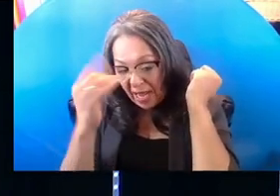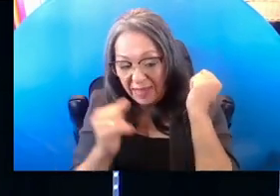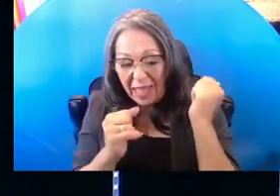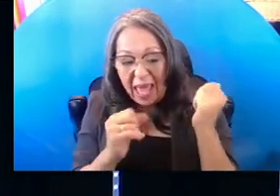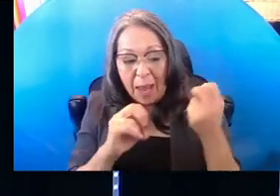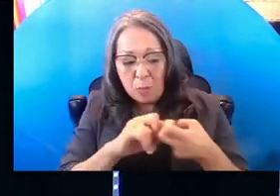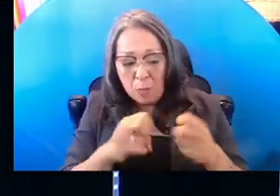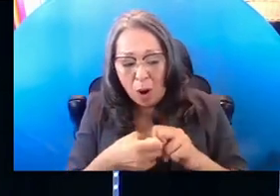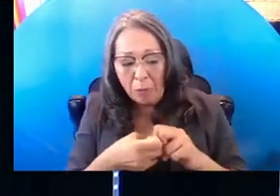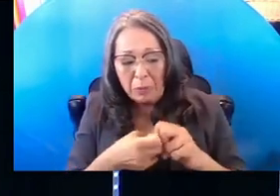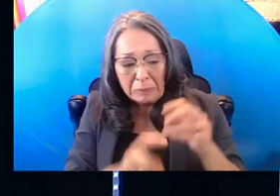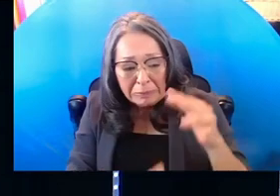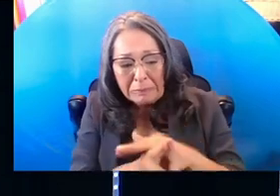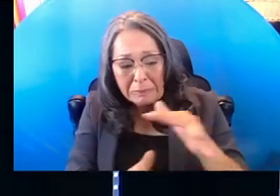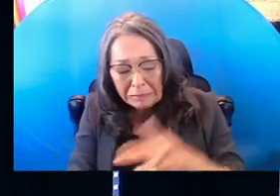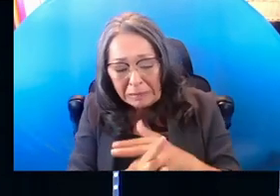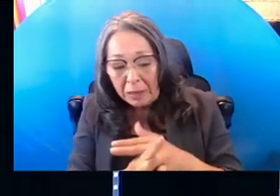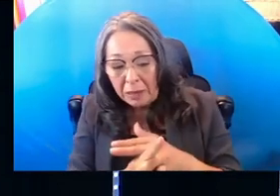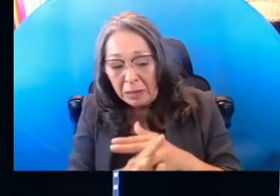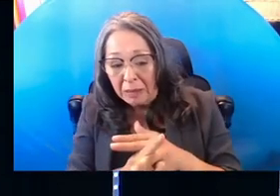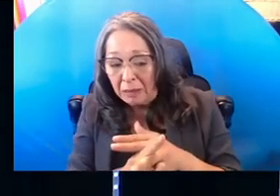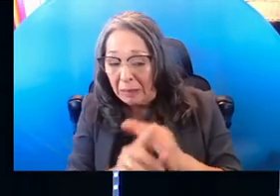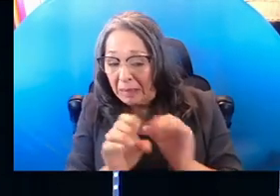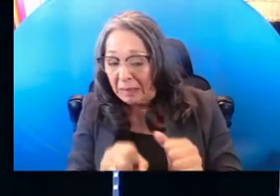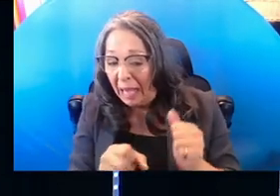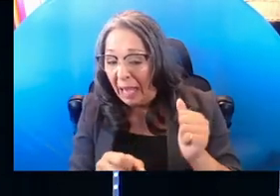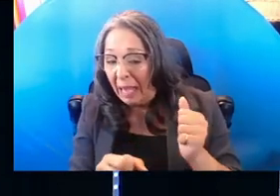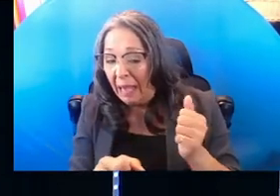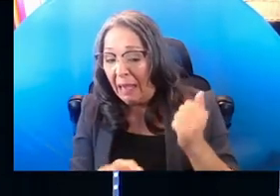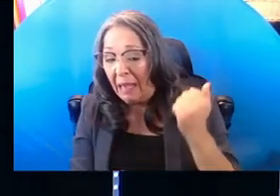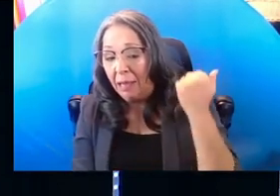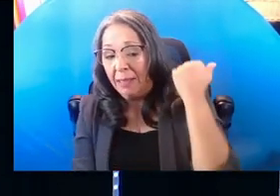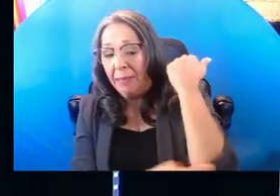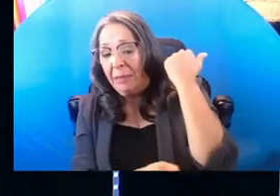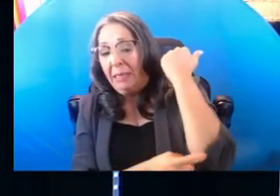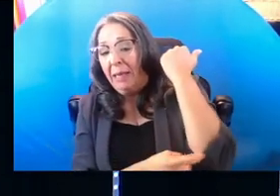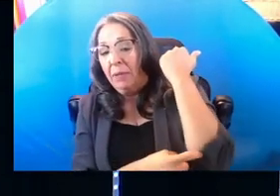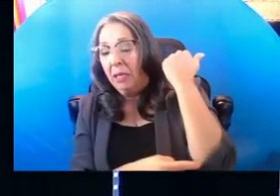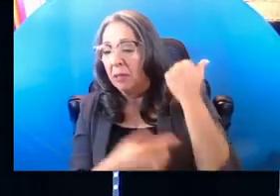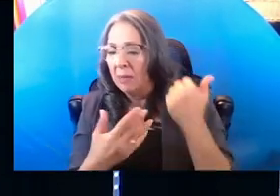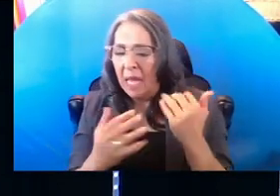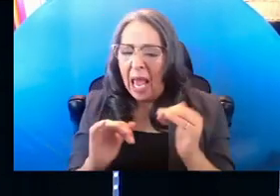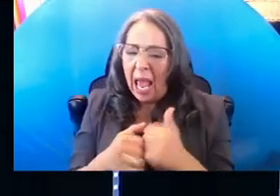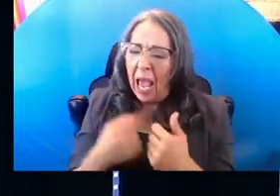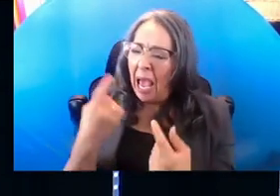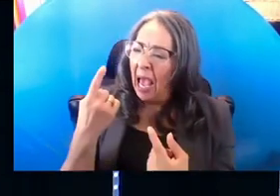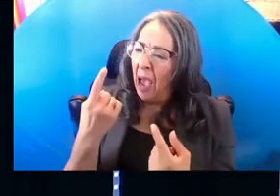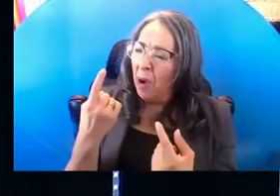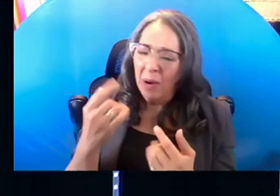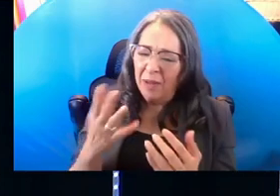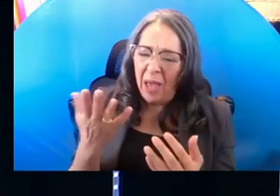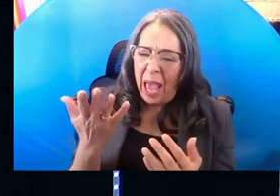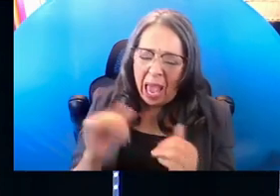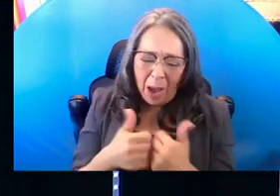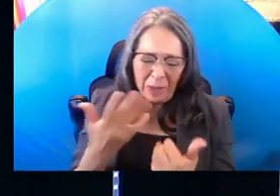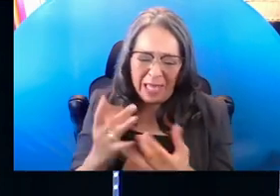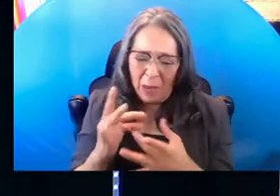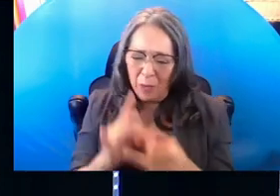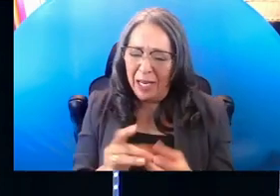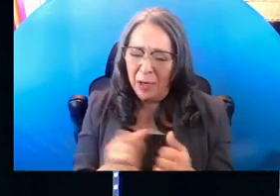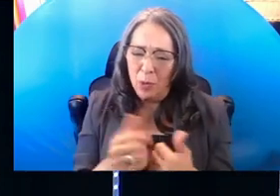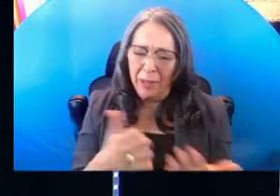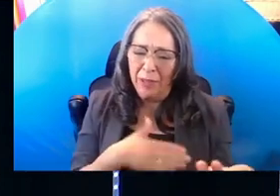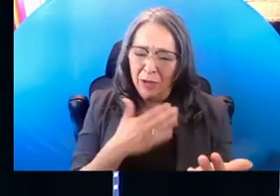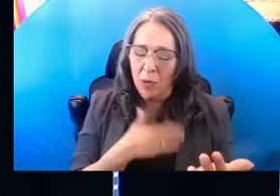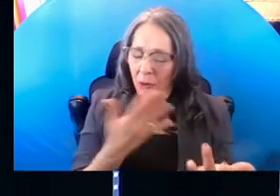are opportunity for temptation. Like, wow, Pastor Ricky, I don't know how I'm supposed to consider that joy. I know, but just